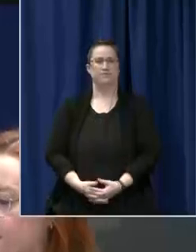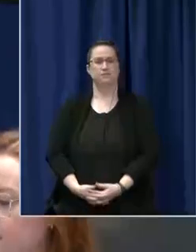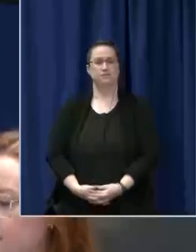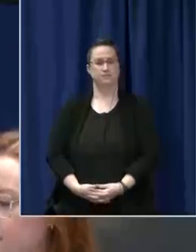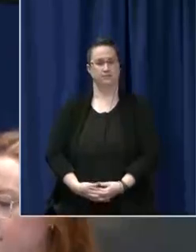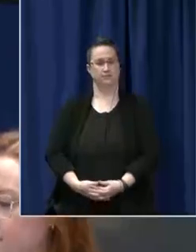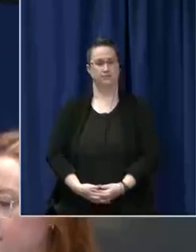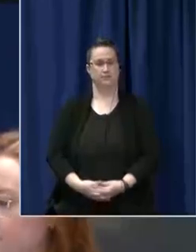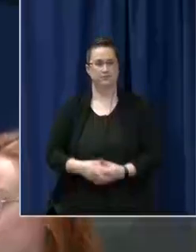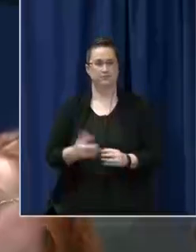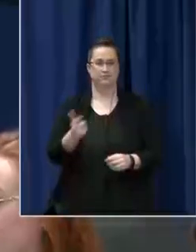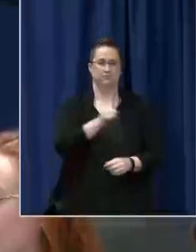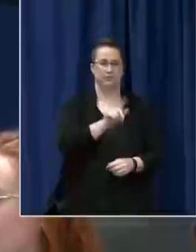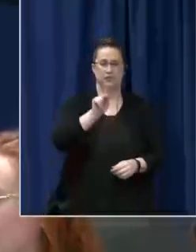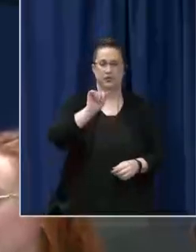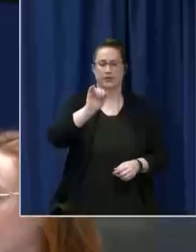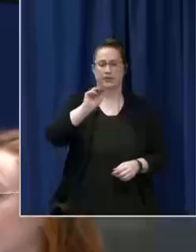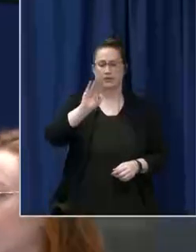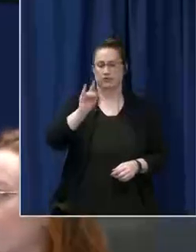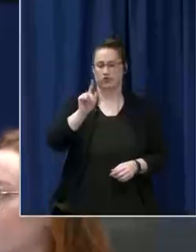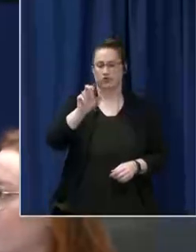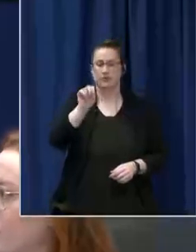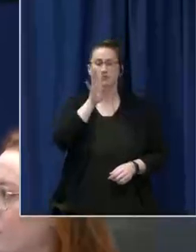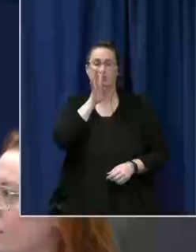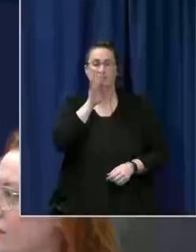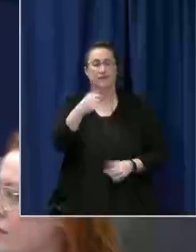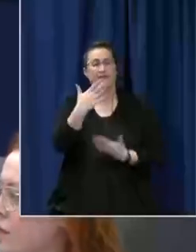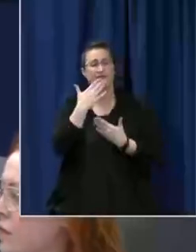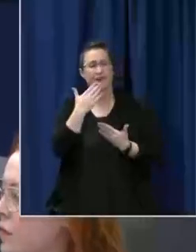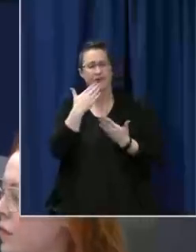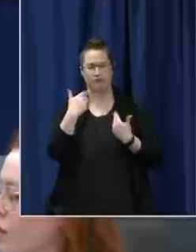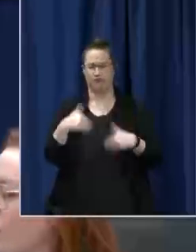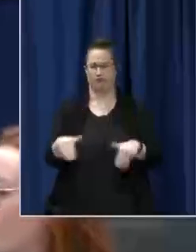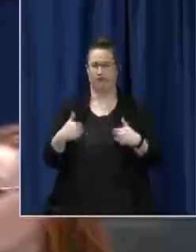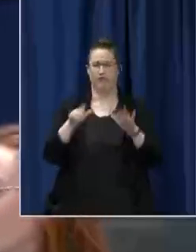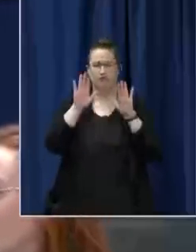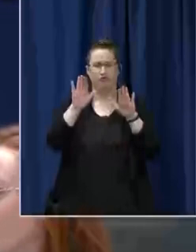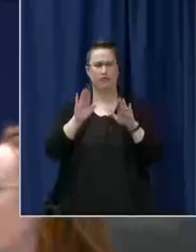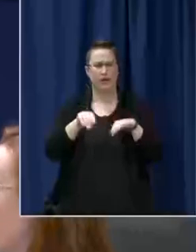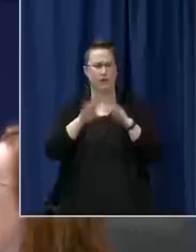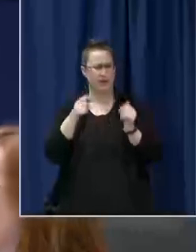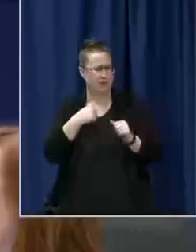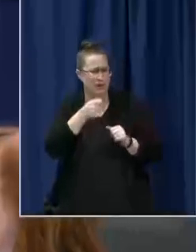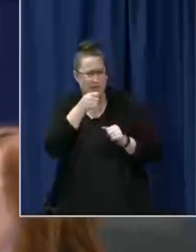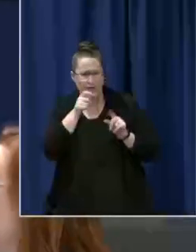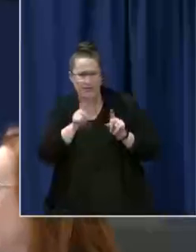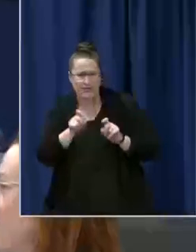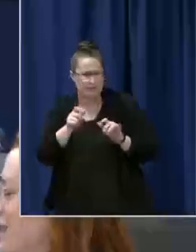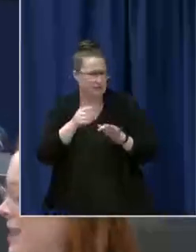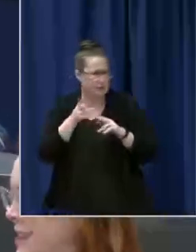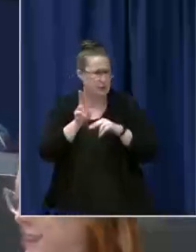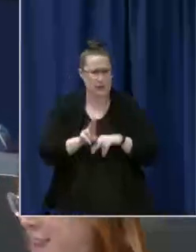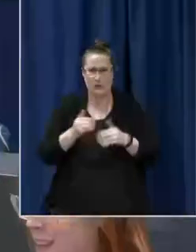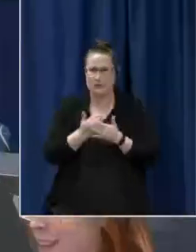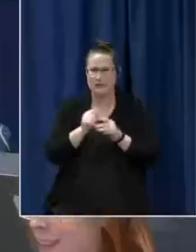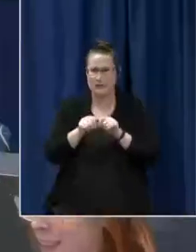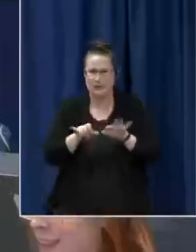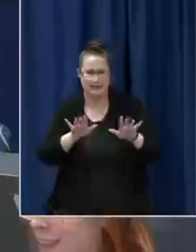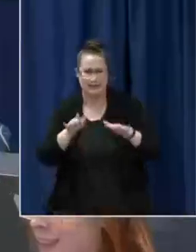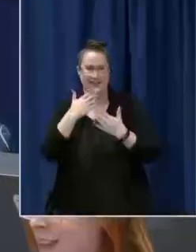Thank you. What a great opening. I think, is my mic still on? Just getting used to the system. Okay, thank